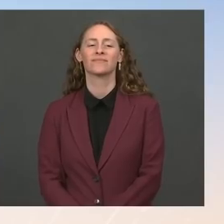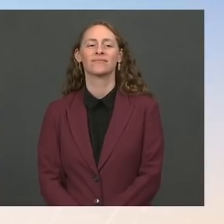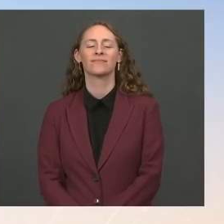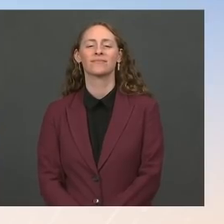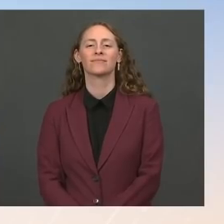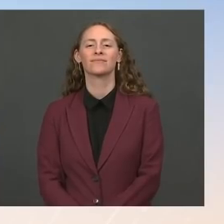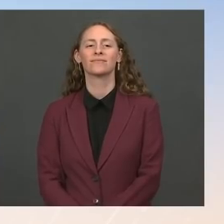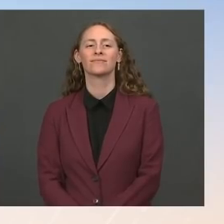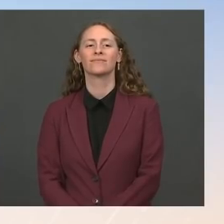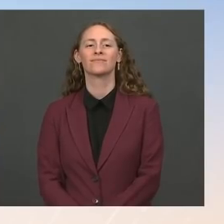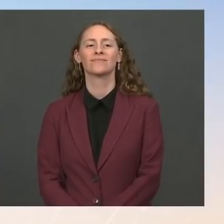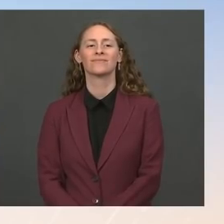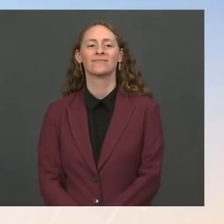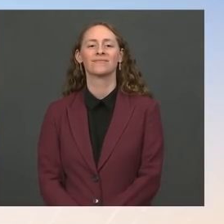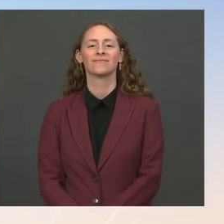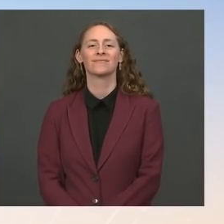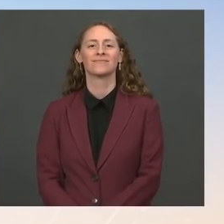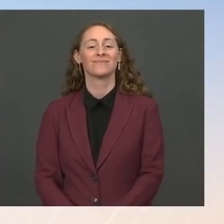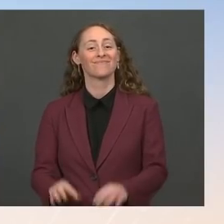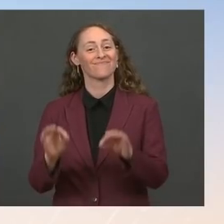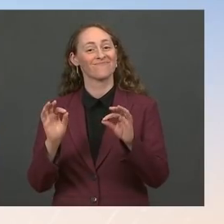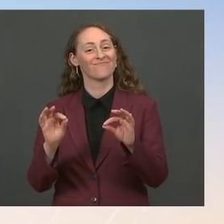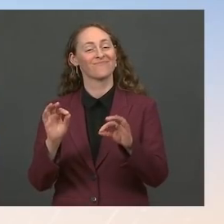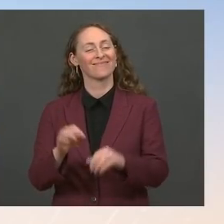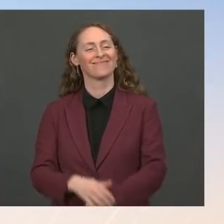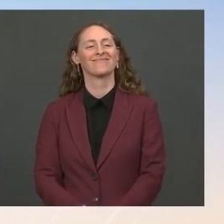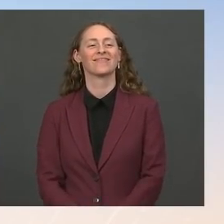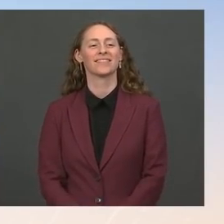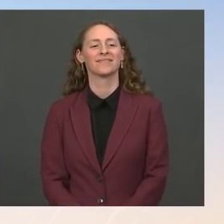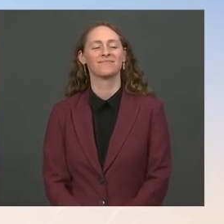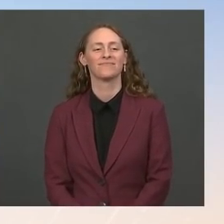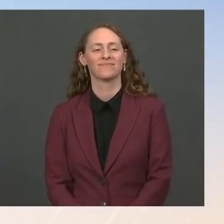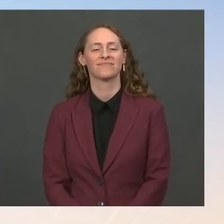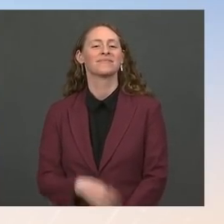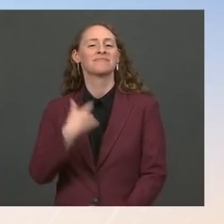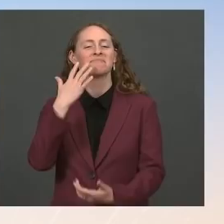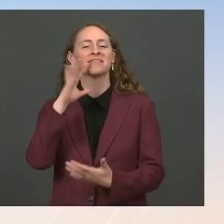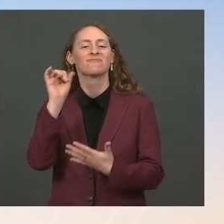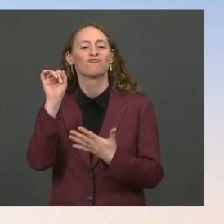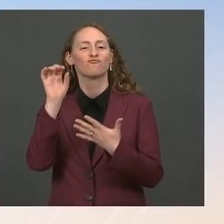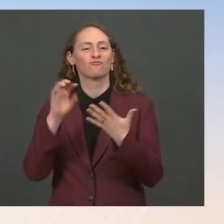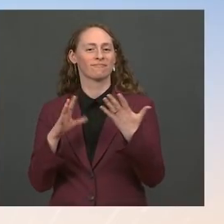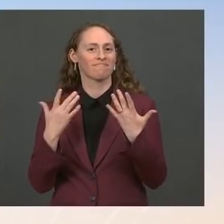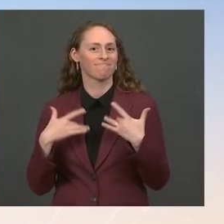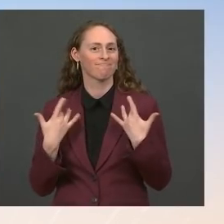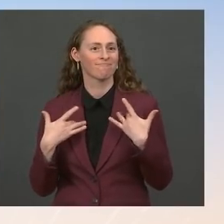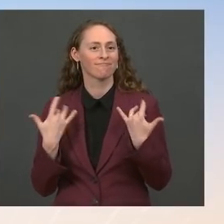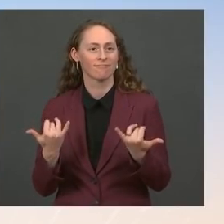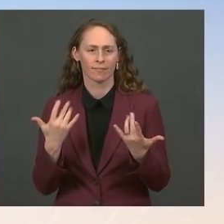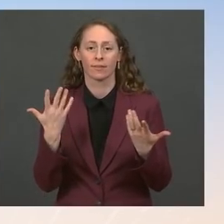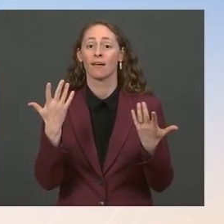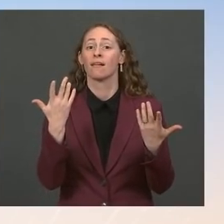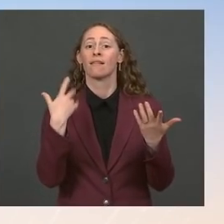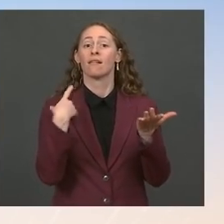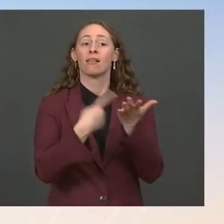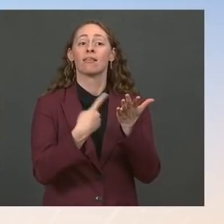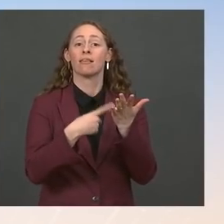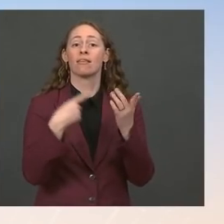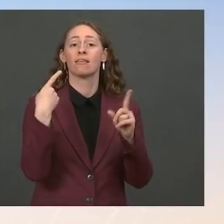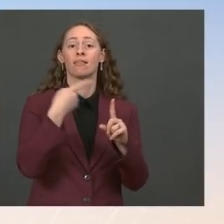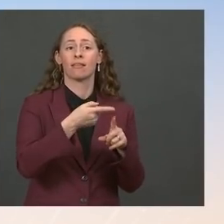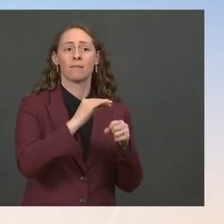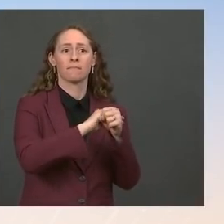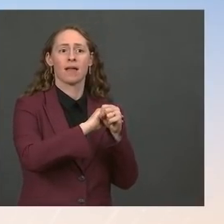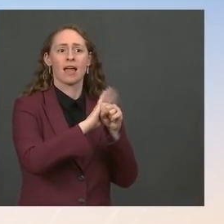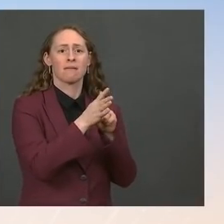All right. A couple of items for all of you at the top. With the pandemic taking a toll on so many young people, today we